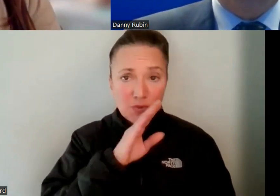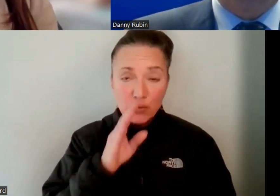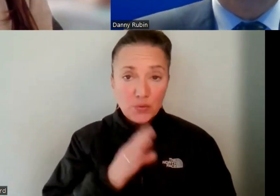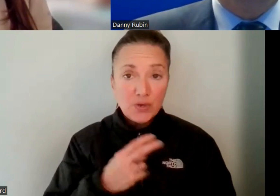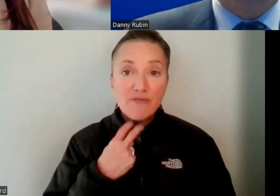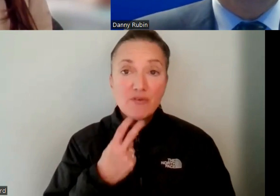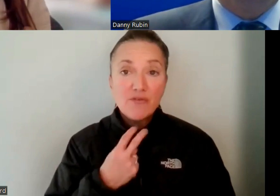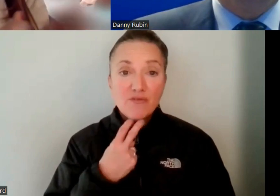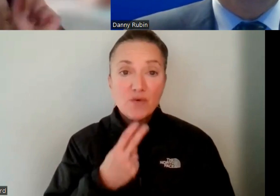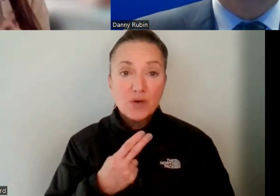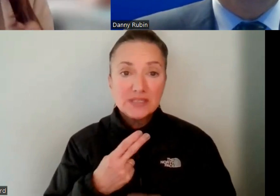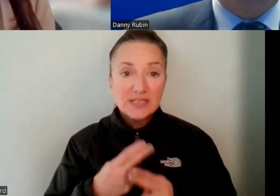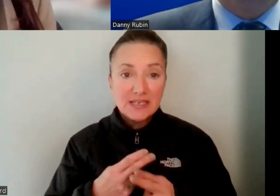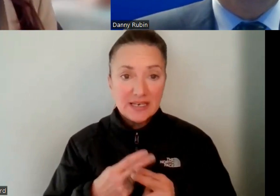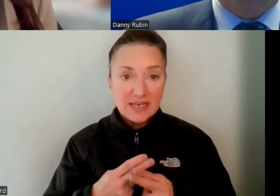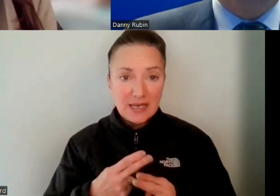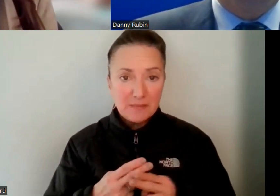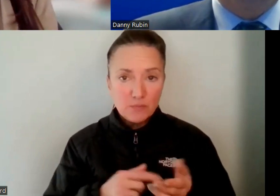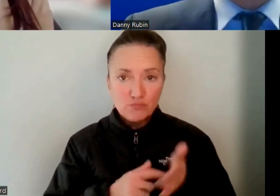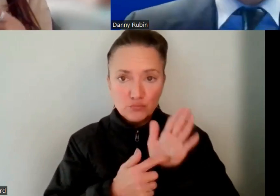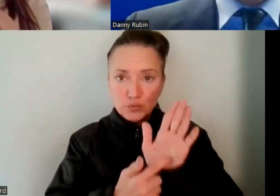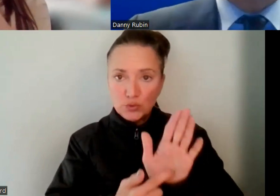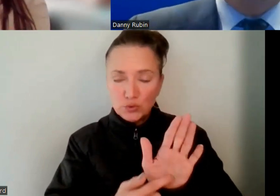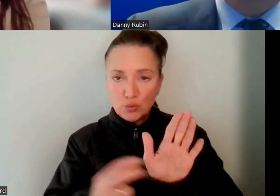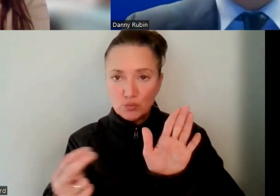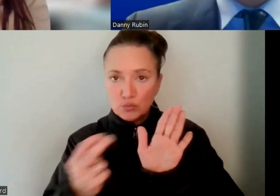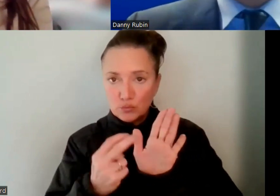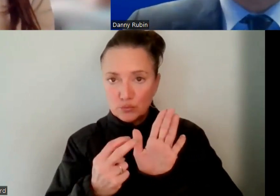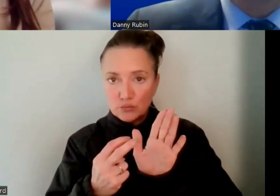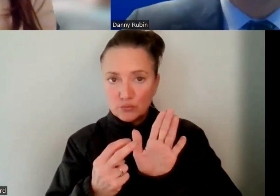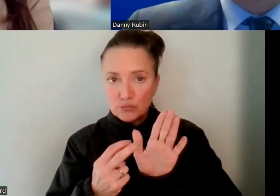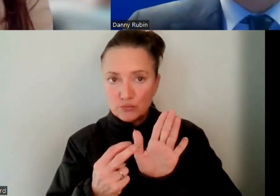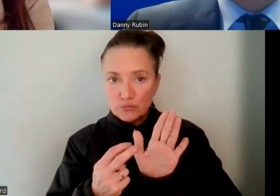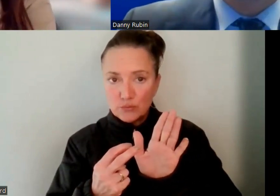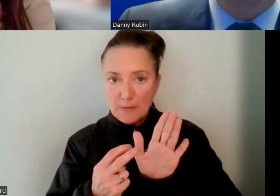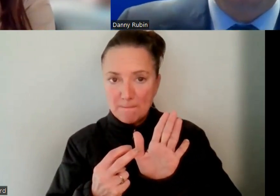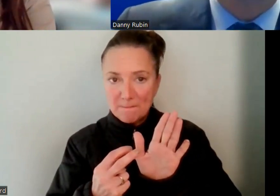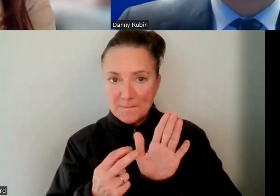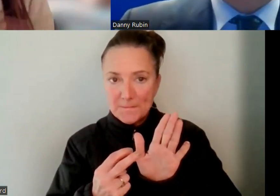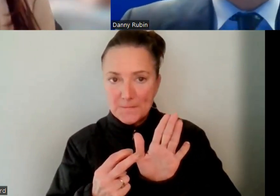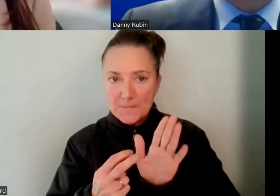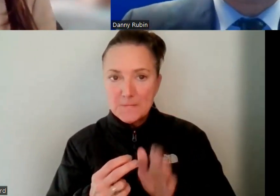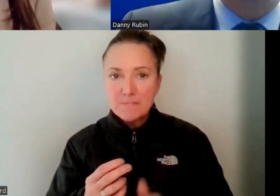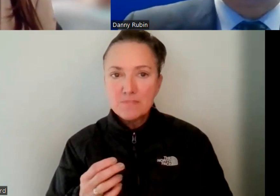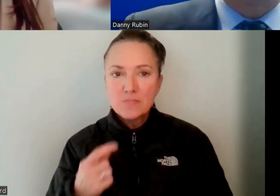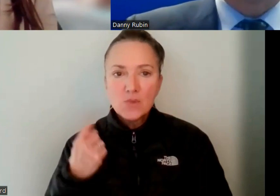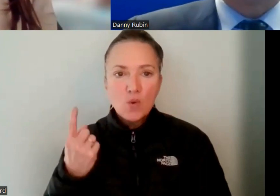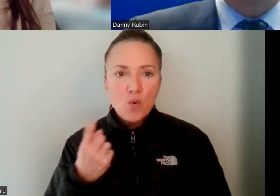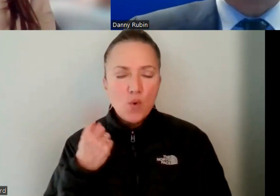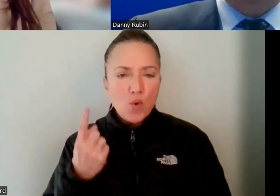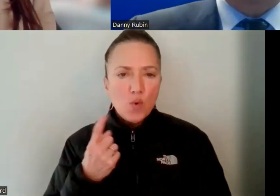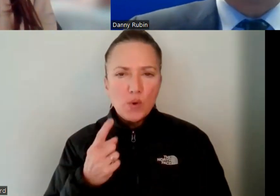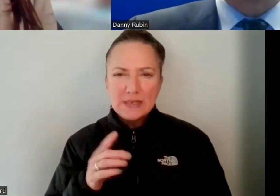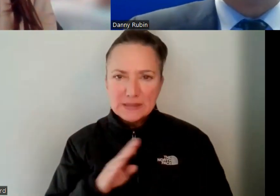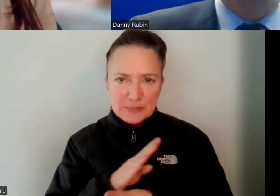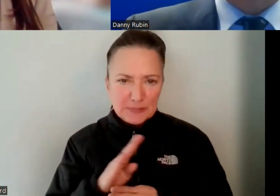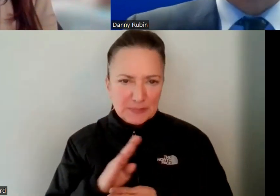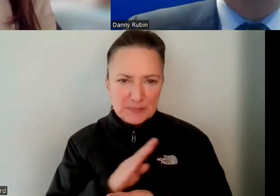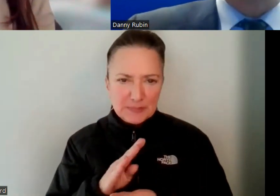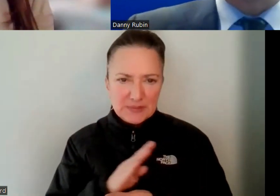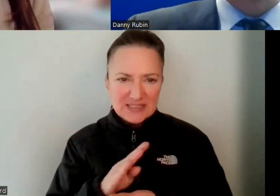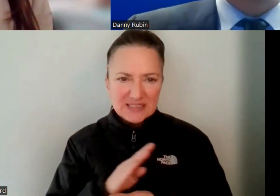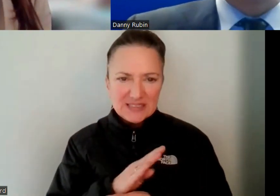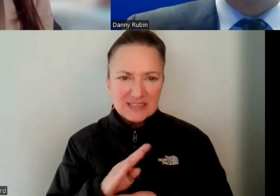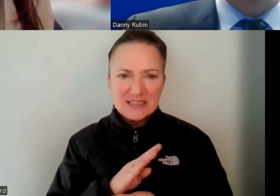loud. Rather, you show it to them, so Mm. because retail pharmacies are always busy. There's always people,